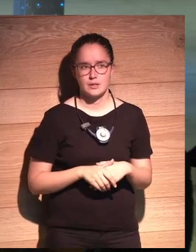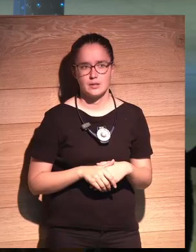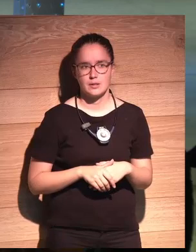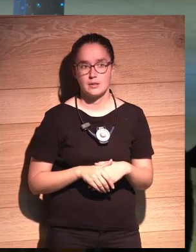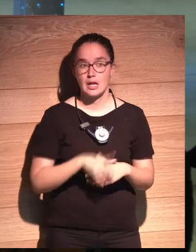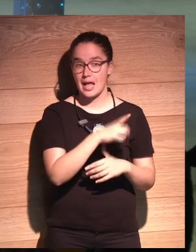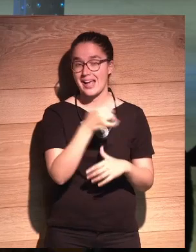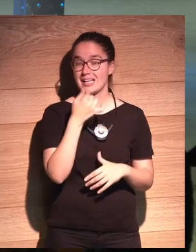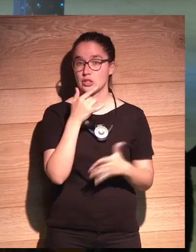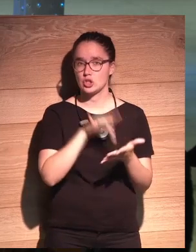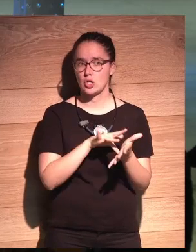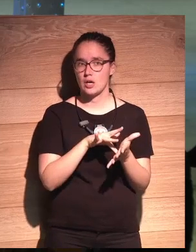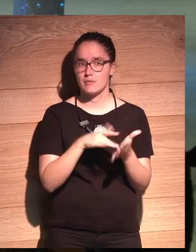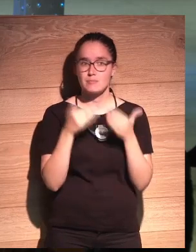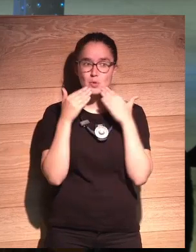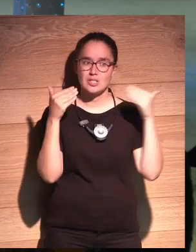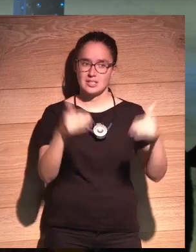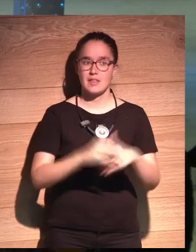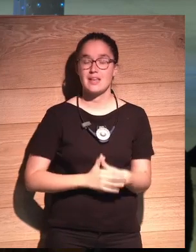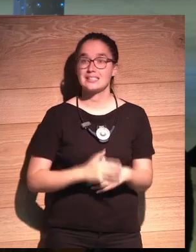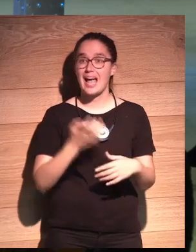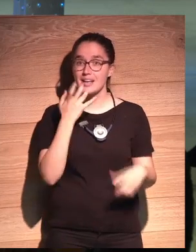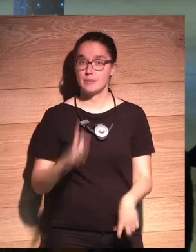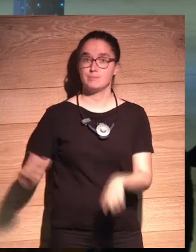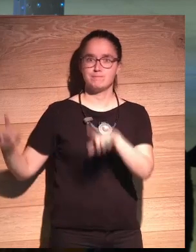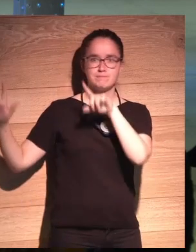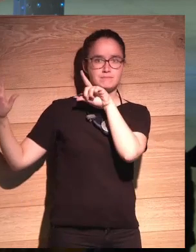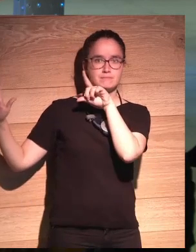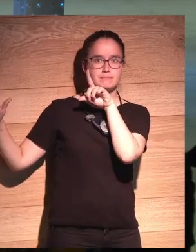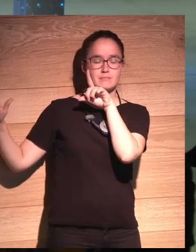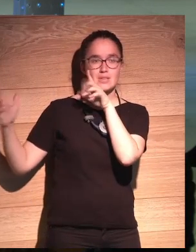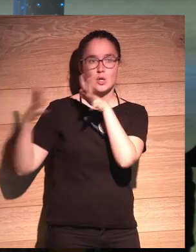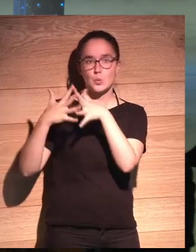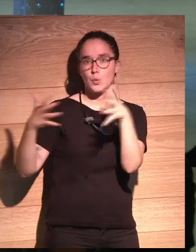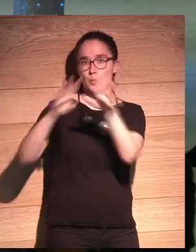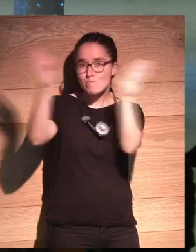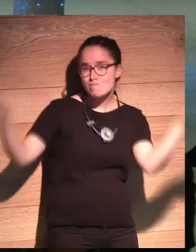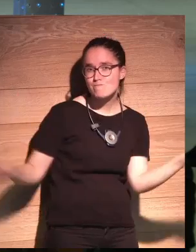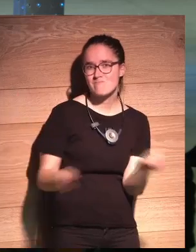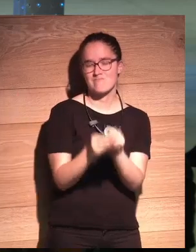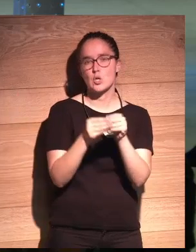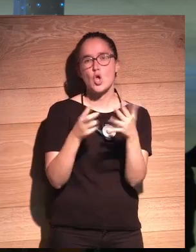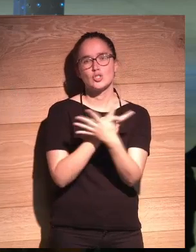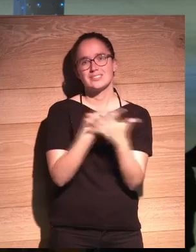social development, ideas, economic development, etc. So here, in